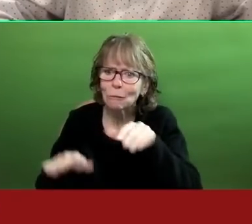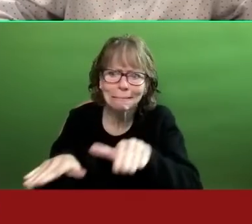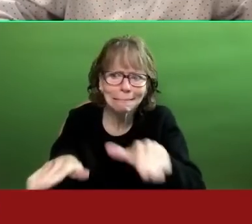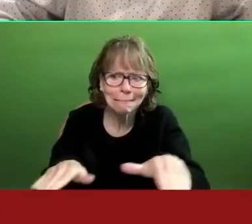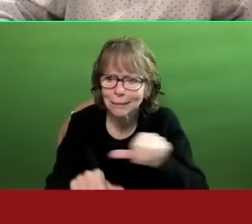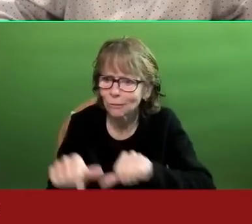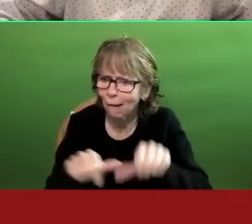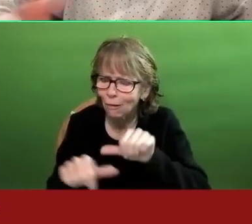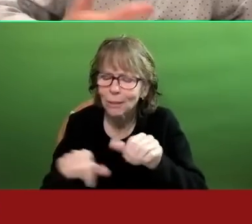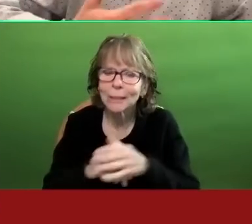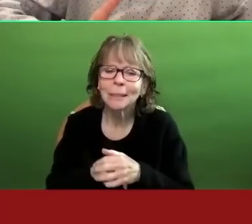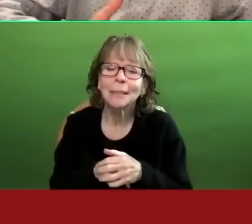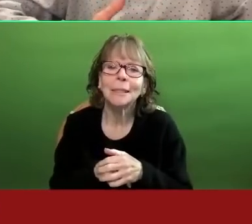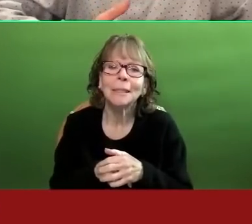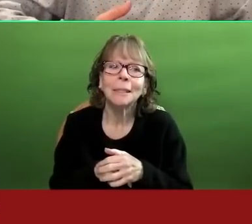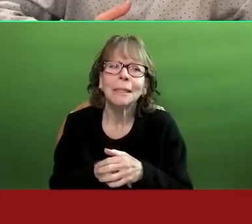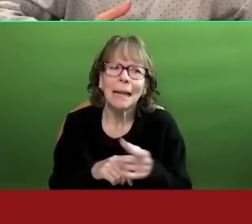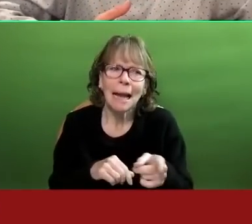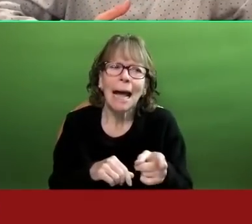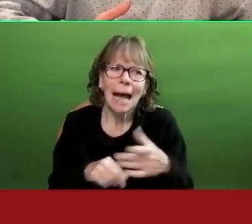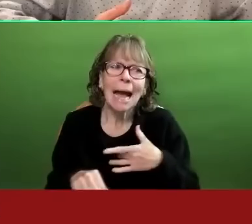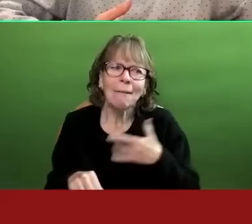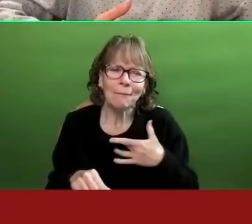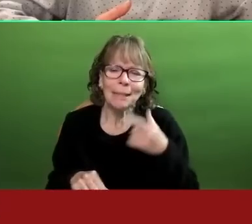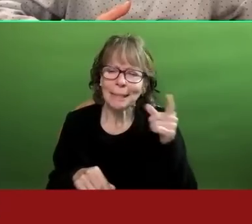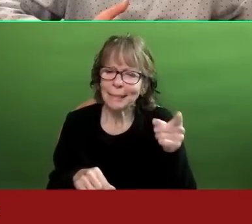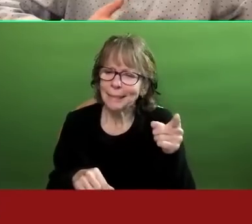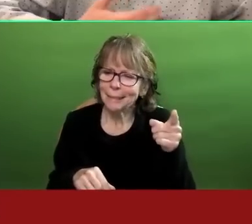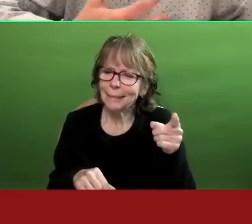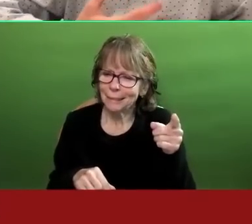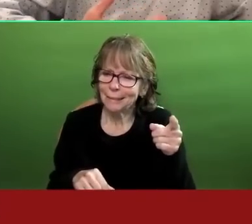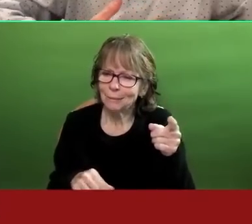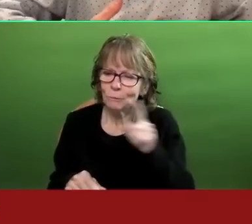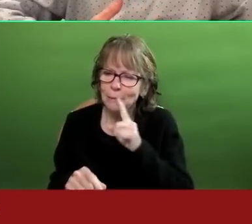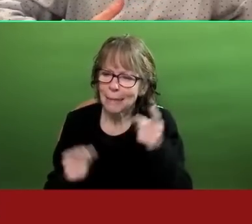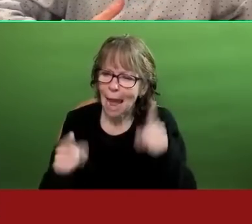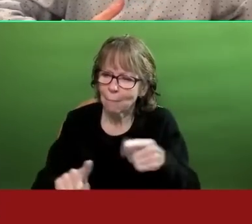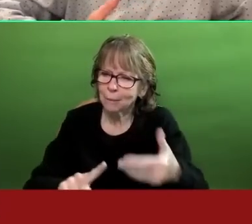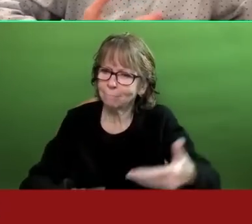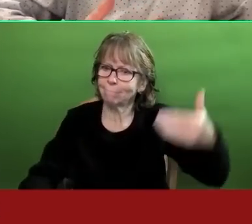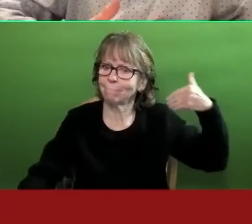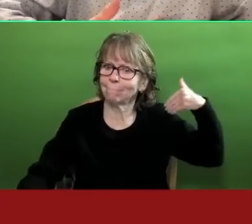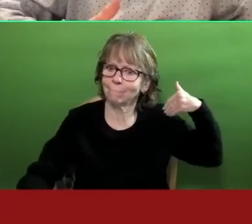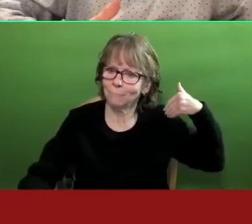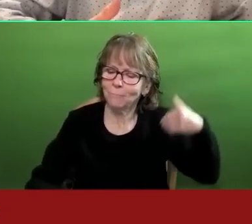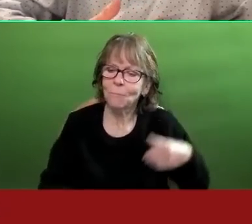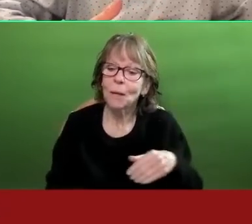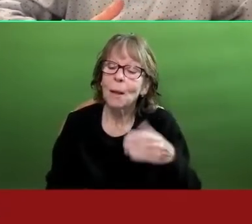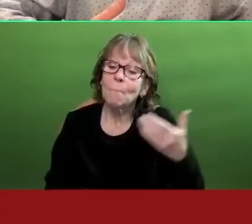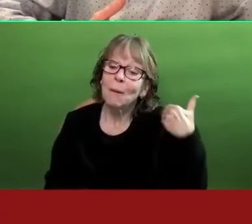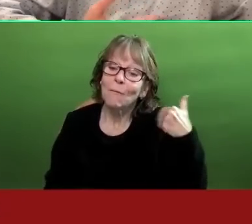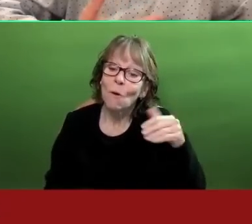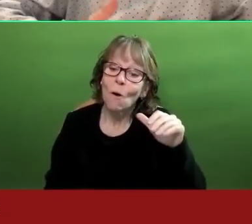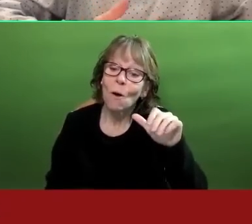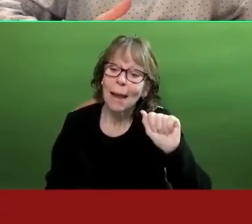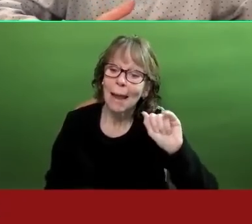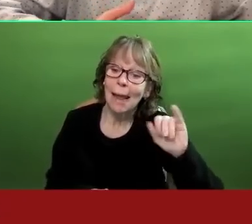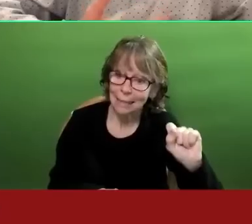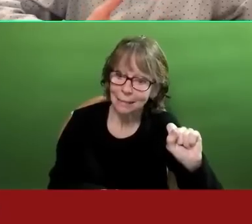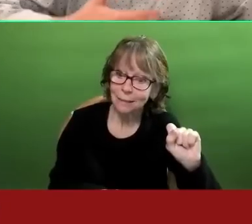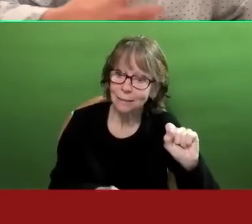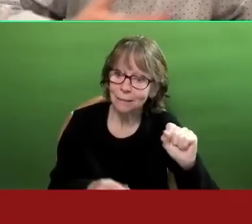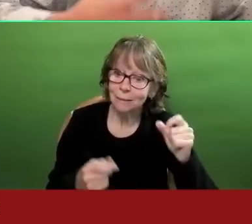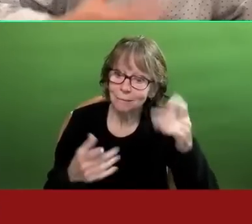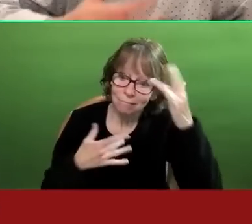some of that even goes back to before the AIDS crisis, whereas there's ableist microaggressions,